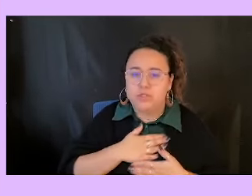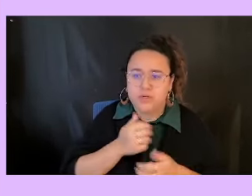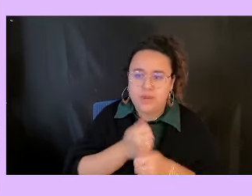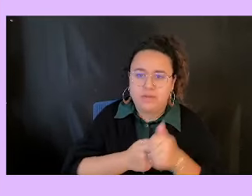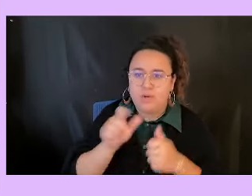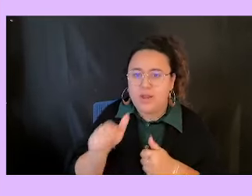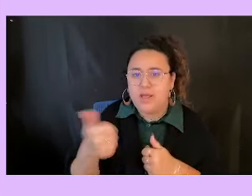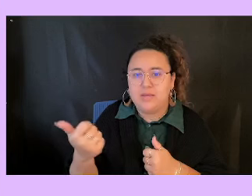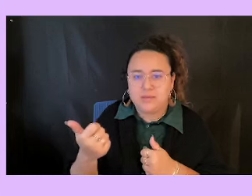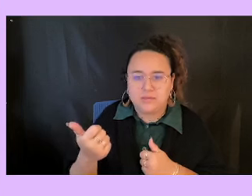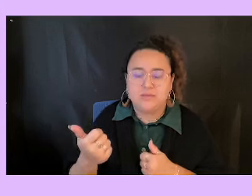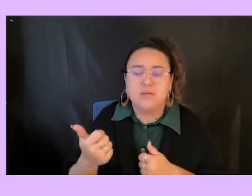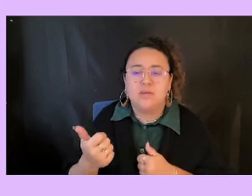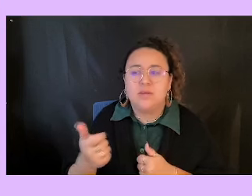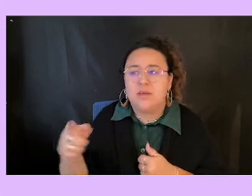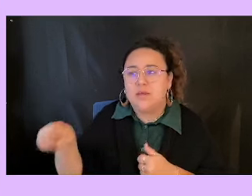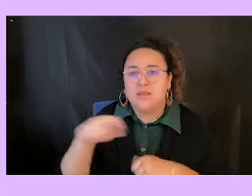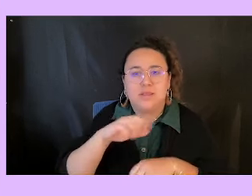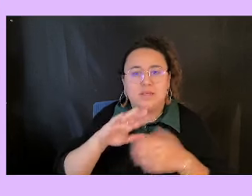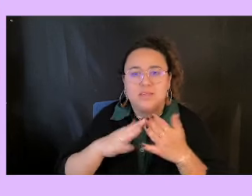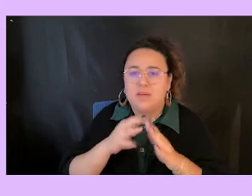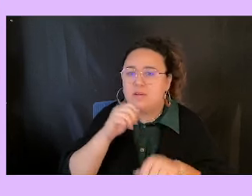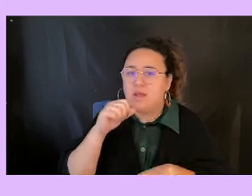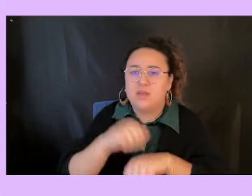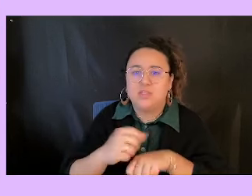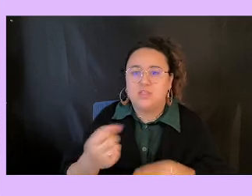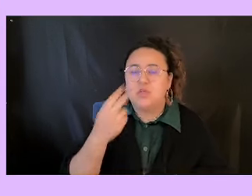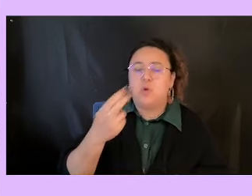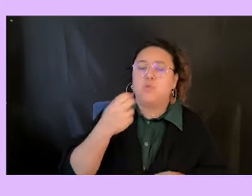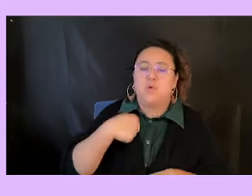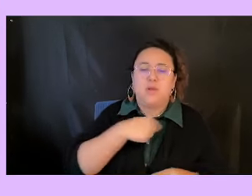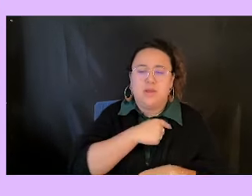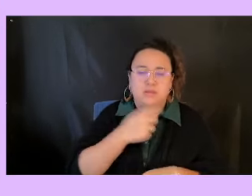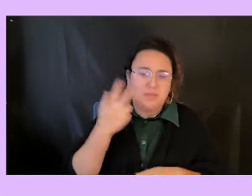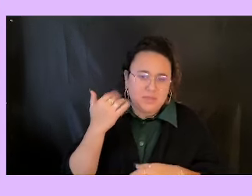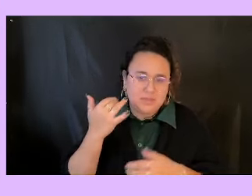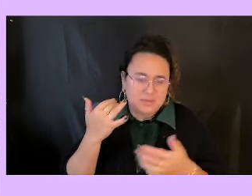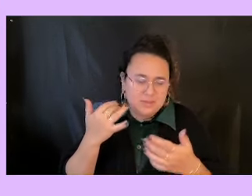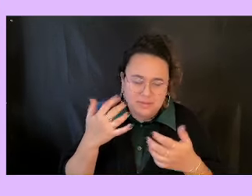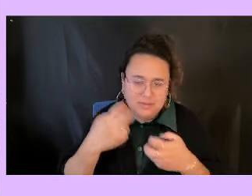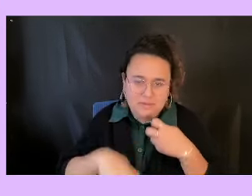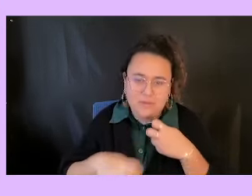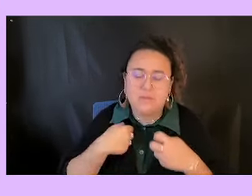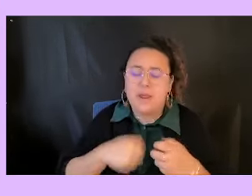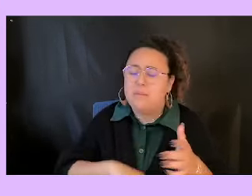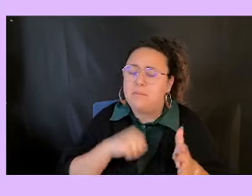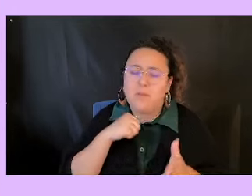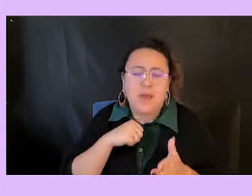throw stones at us for being difficult on occasion. But I hope I take pride in the fact that